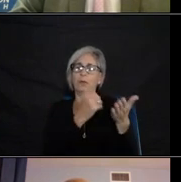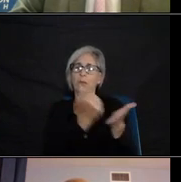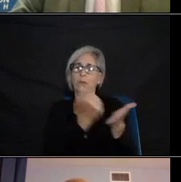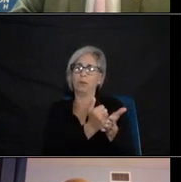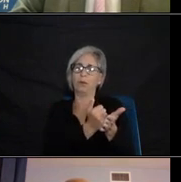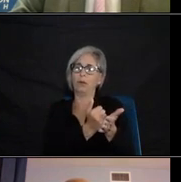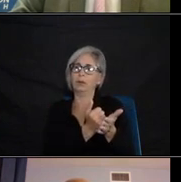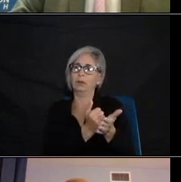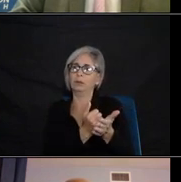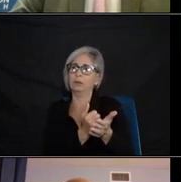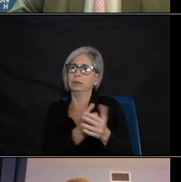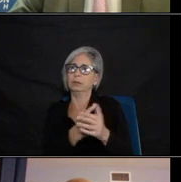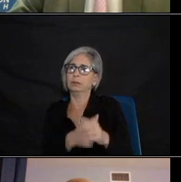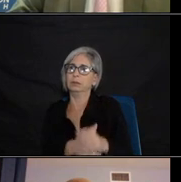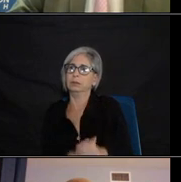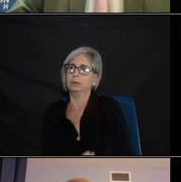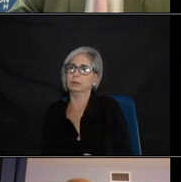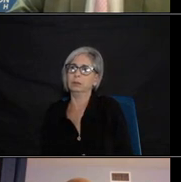Second.